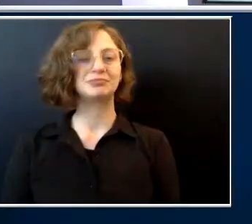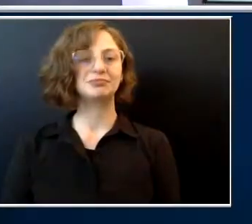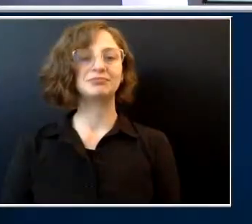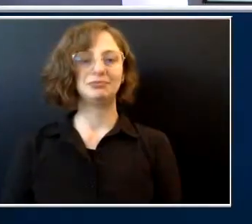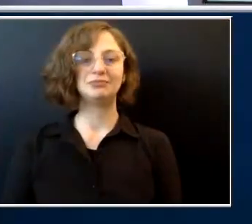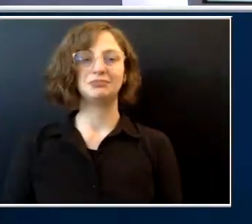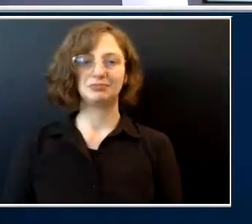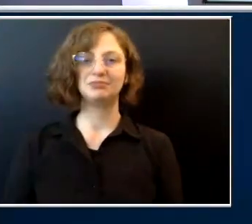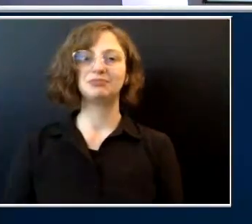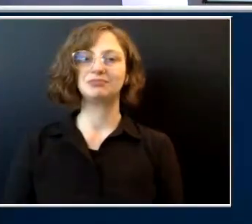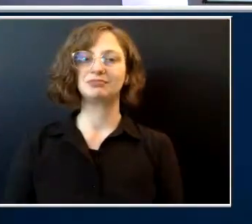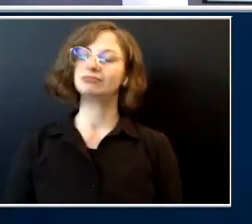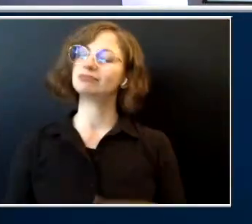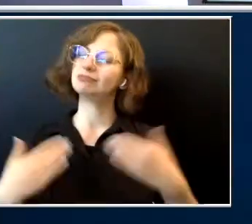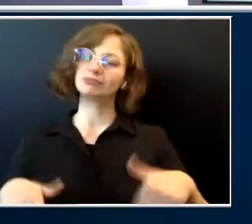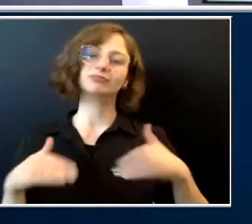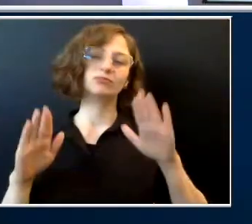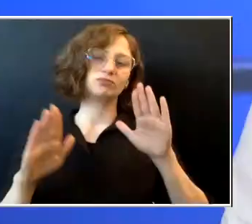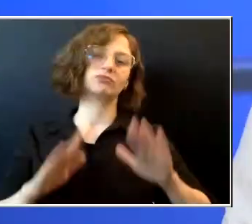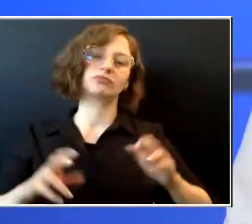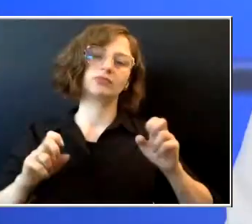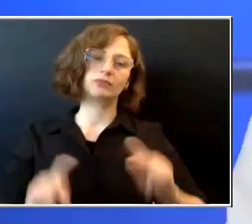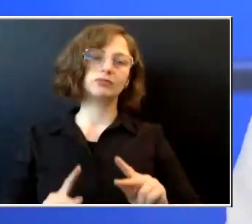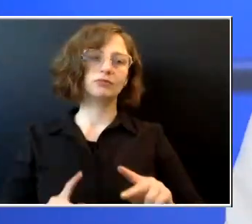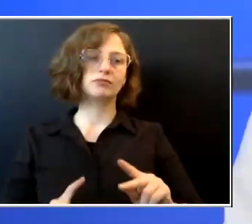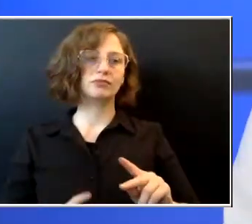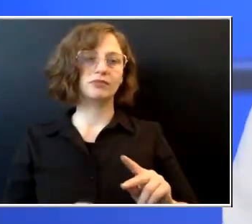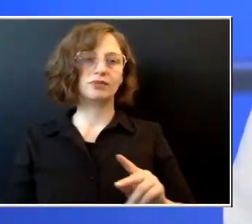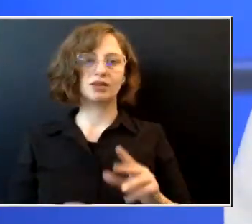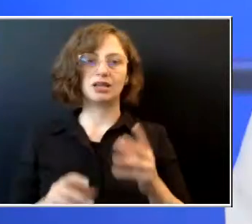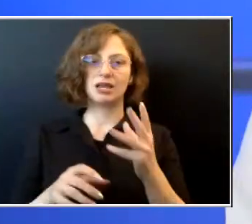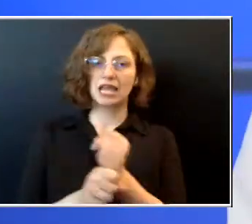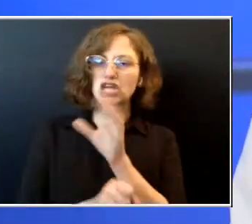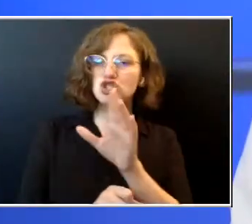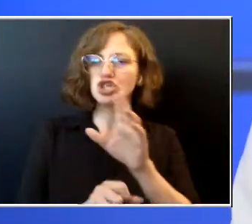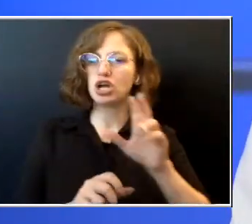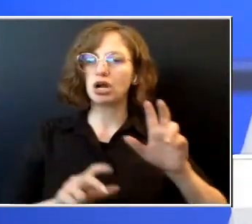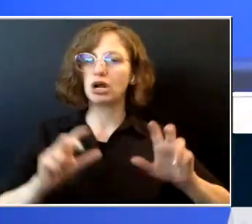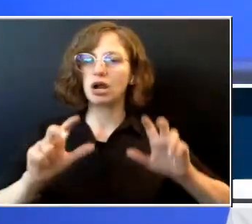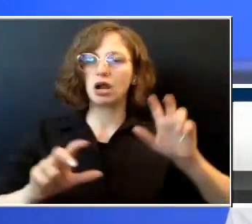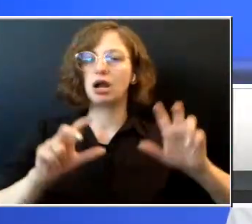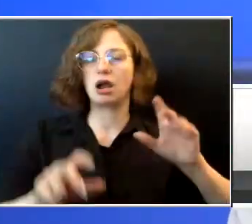big opportunity. Dr. Samari. Get your brackets in. You've got 24